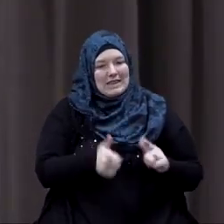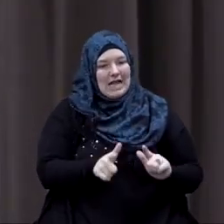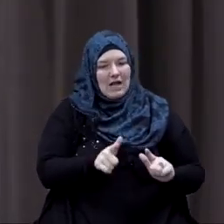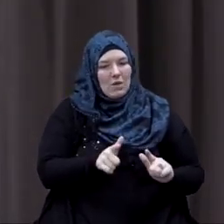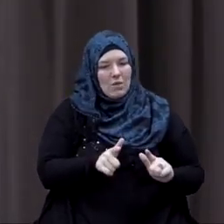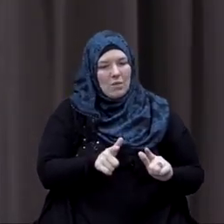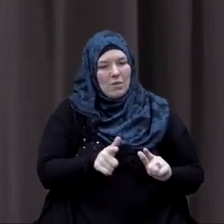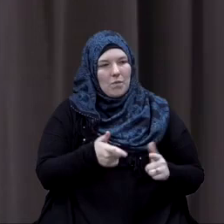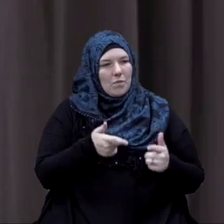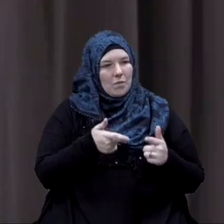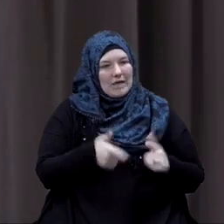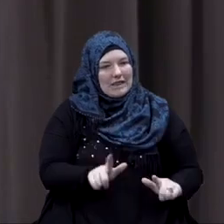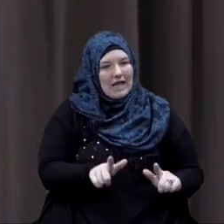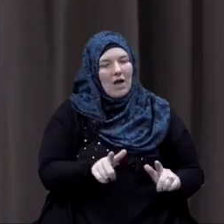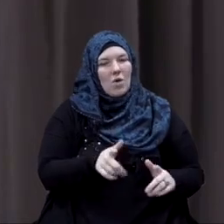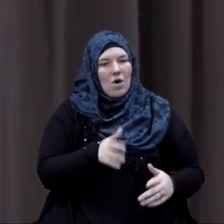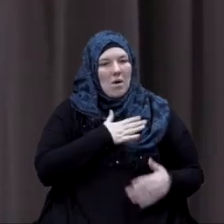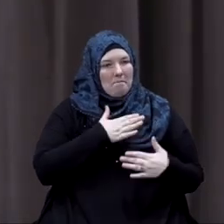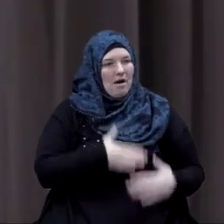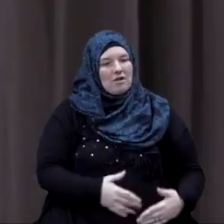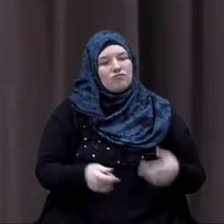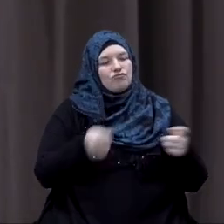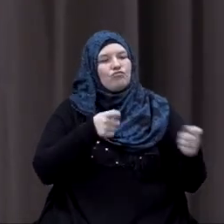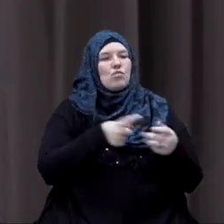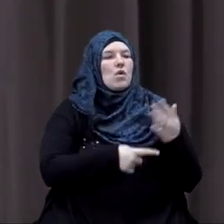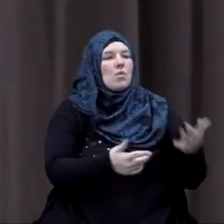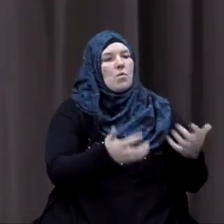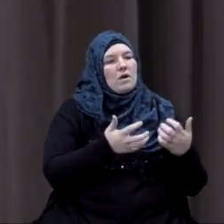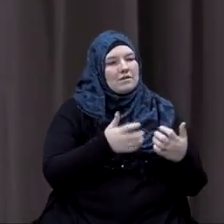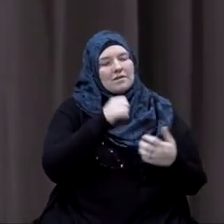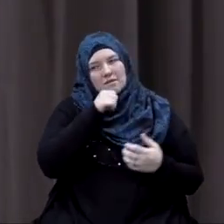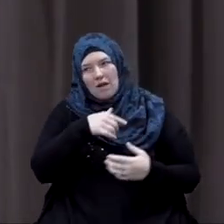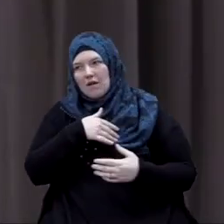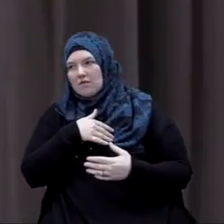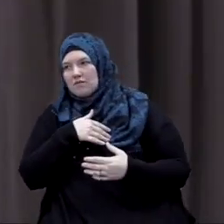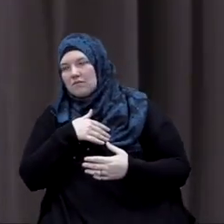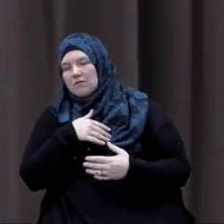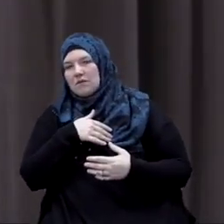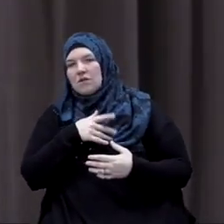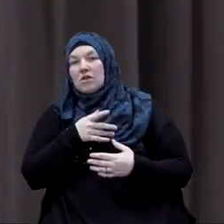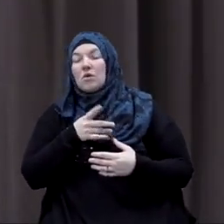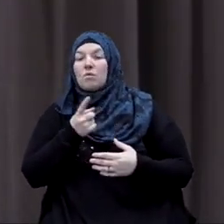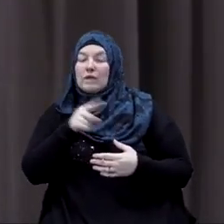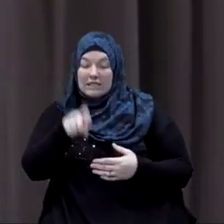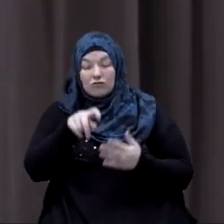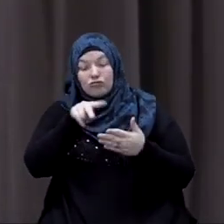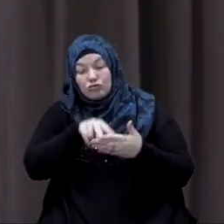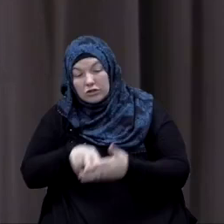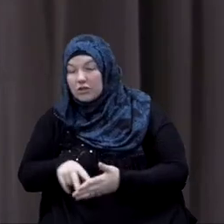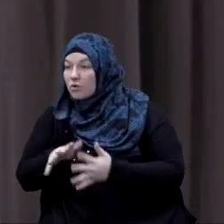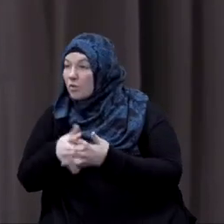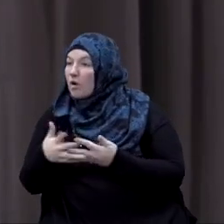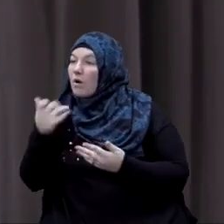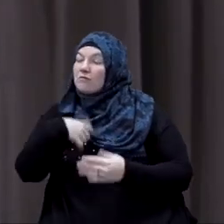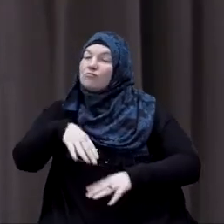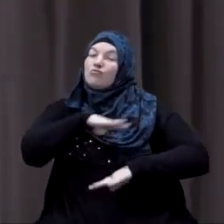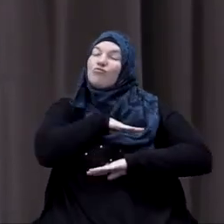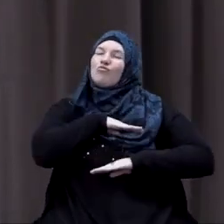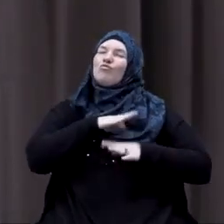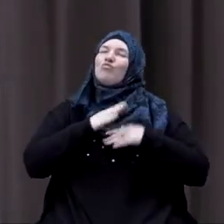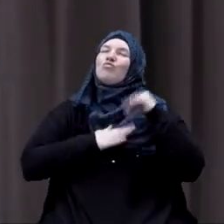Mutma'inna means what? Content. Content with what? Content with the revelation, content with